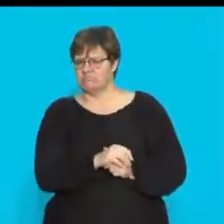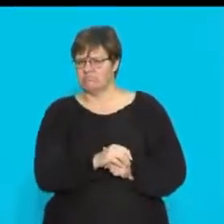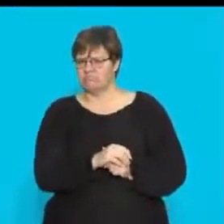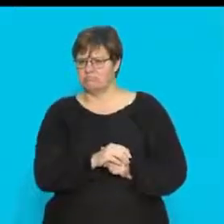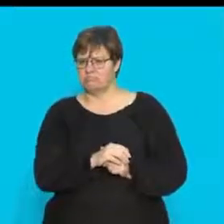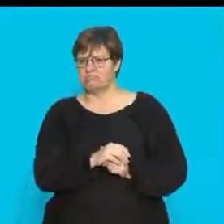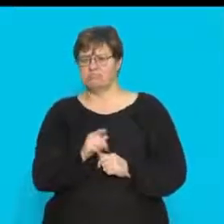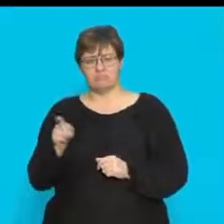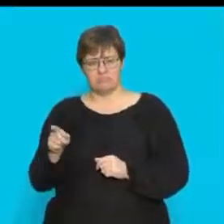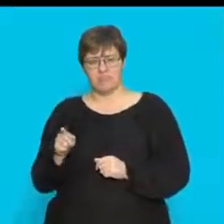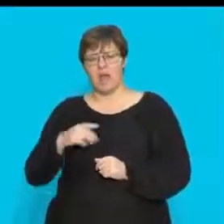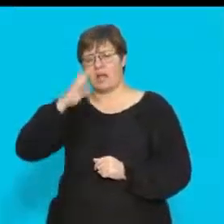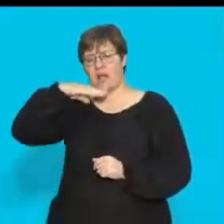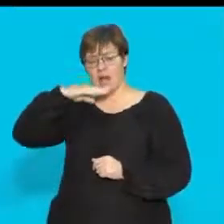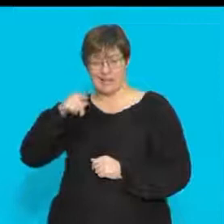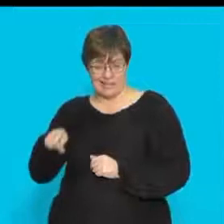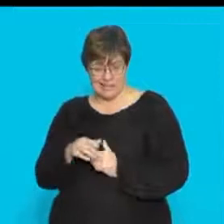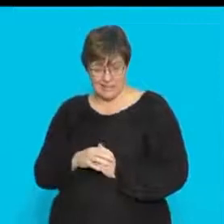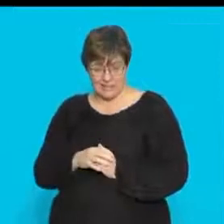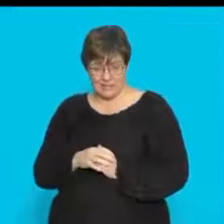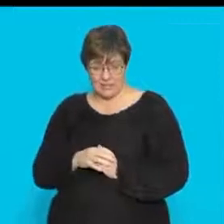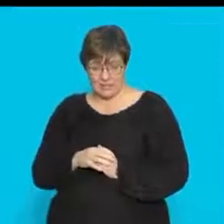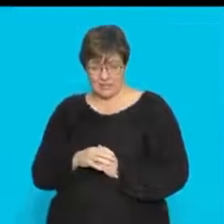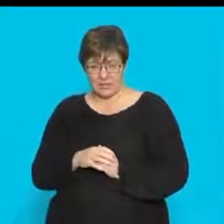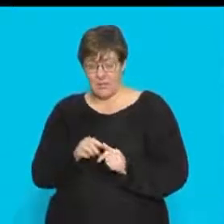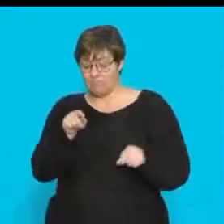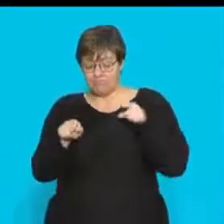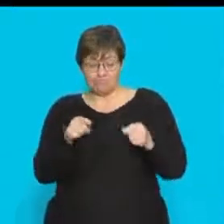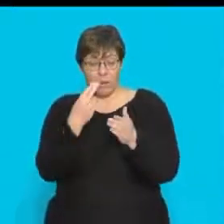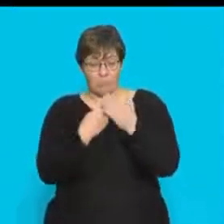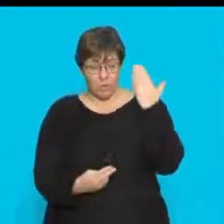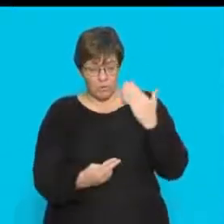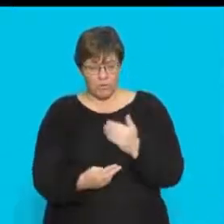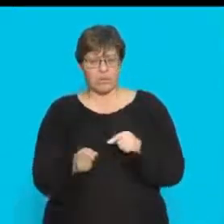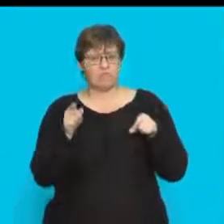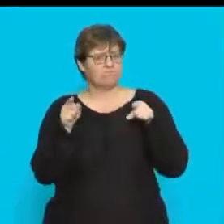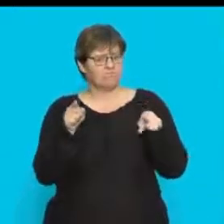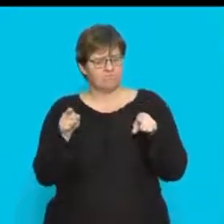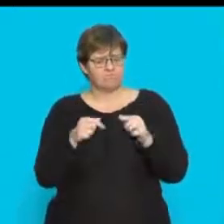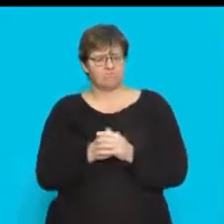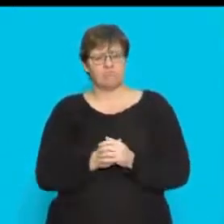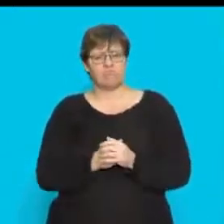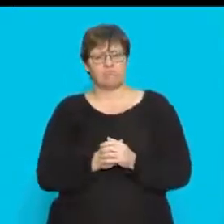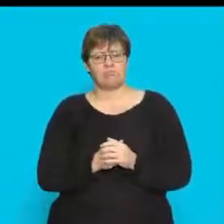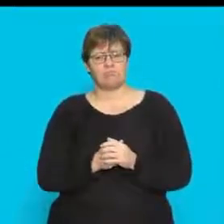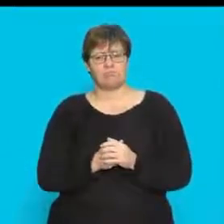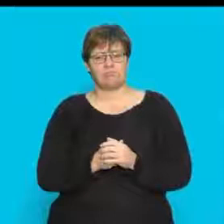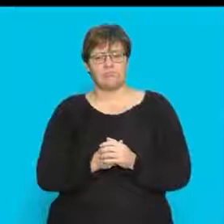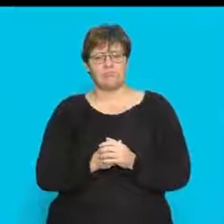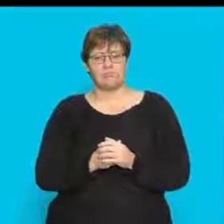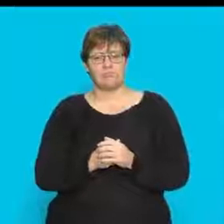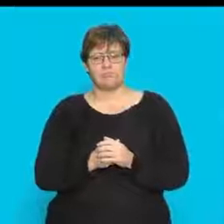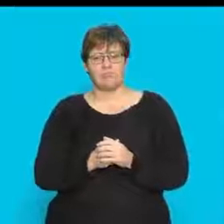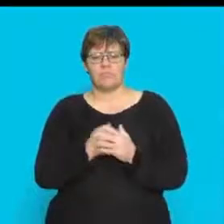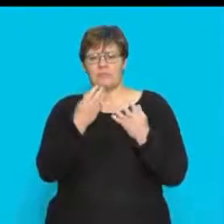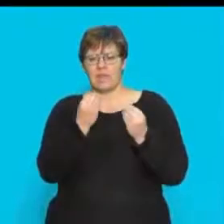this one over here, this is garlic. Right, now both of them, if you have a look over here, there's